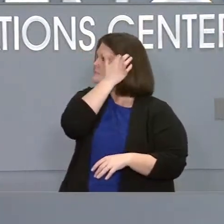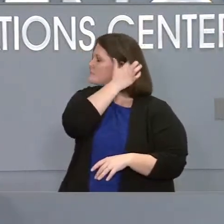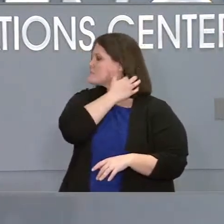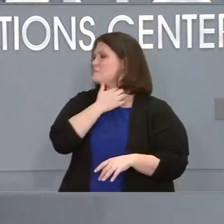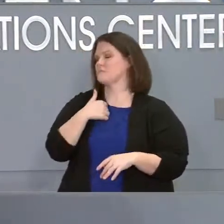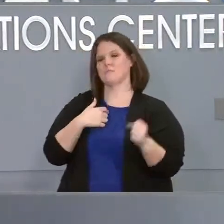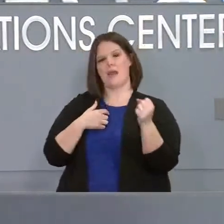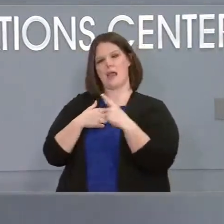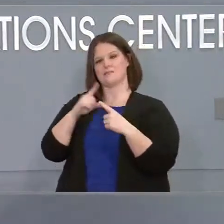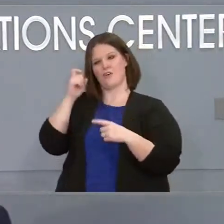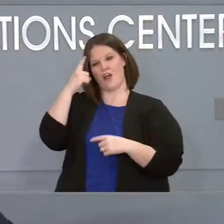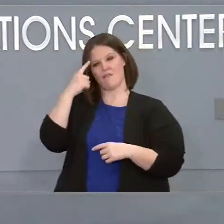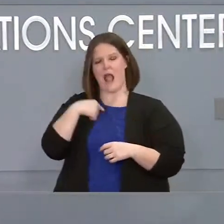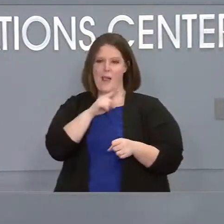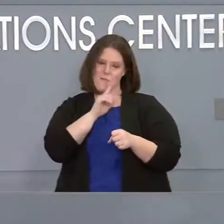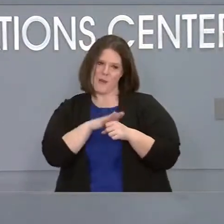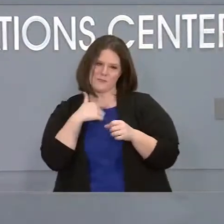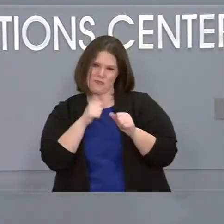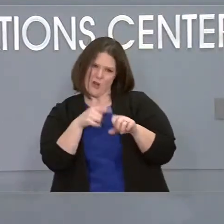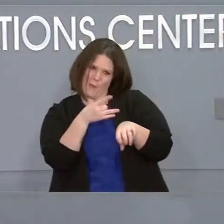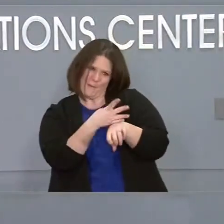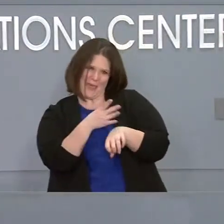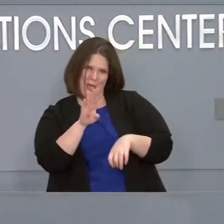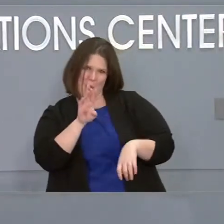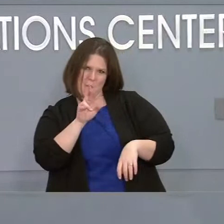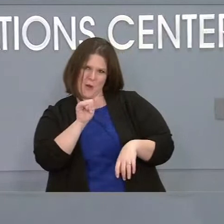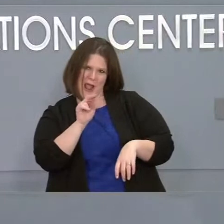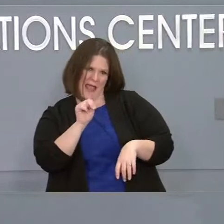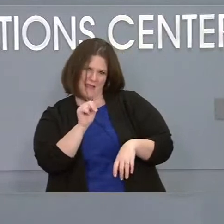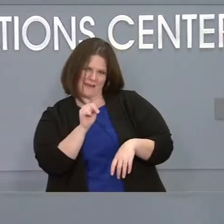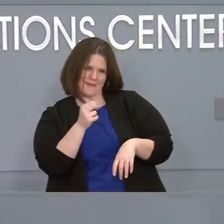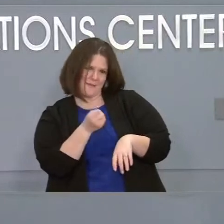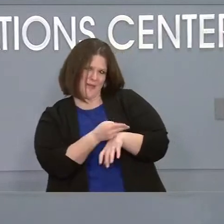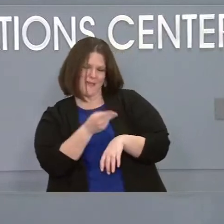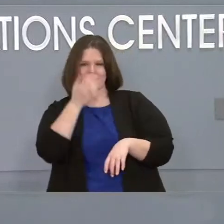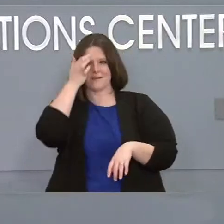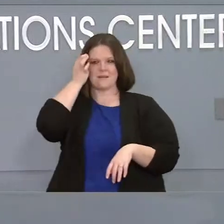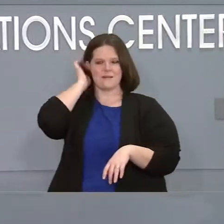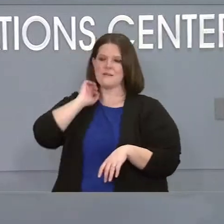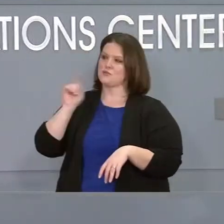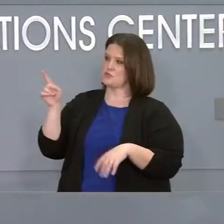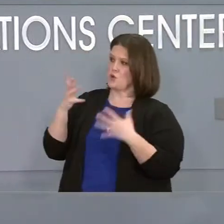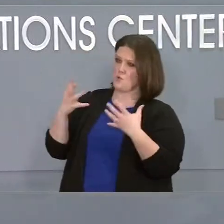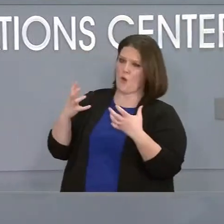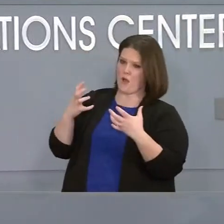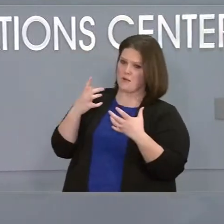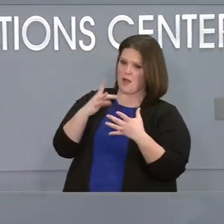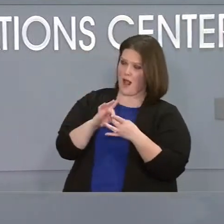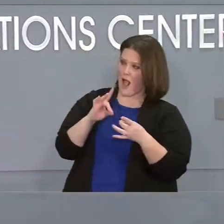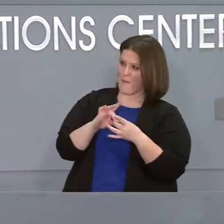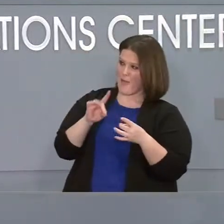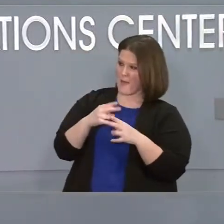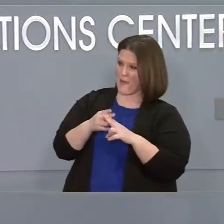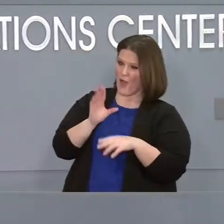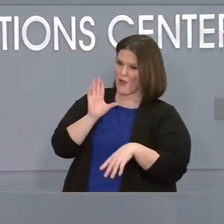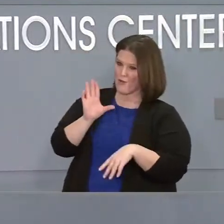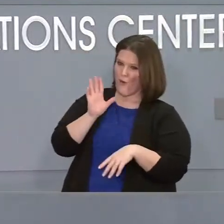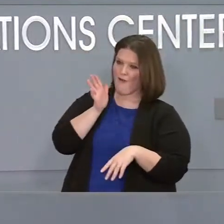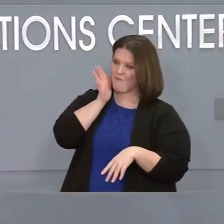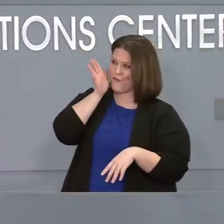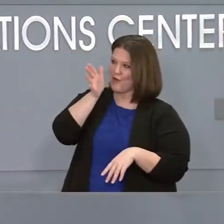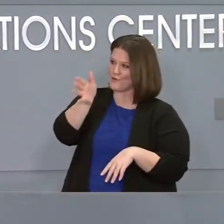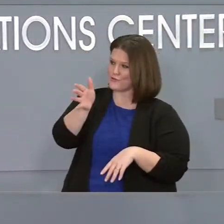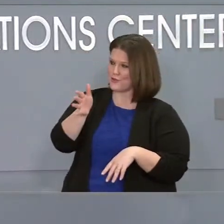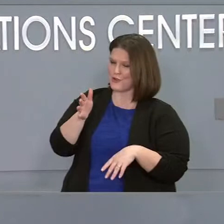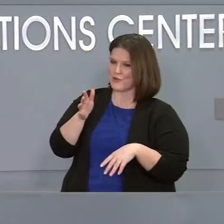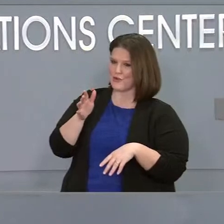I'm not going to ask about that, Brian. If you want to comment on speculation about your future political plans, I'll go ahead and ask since